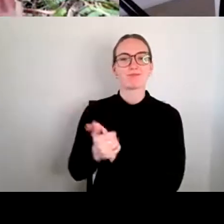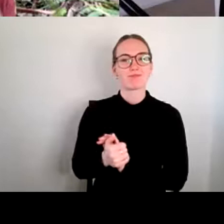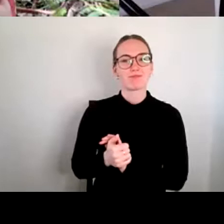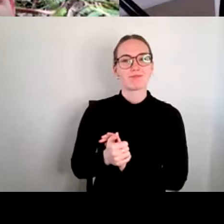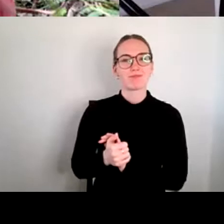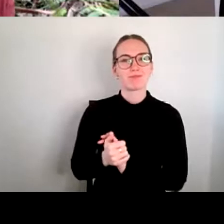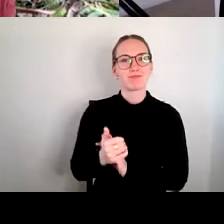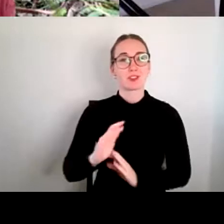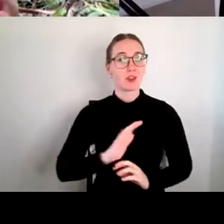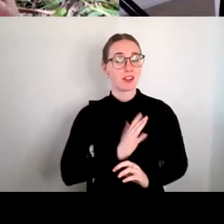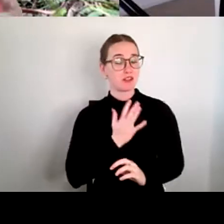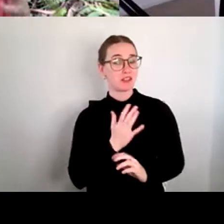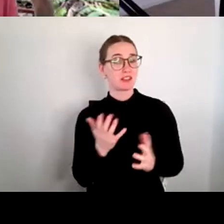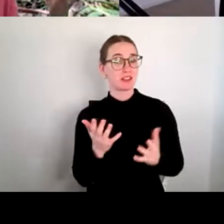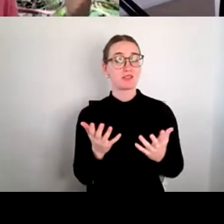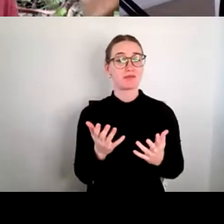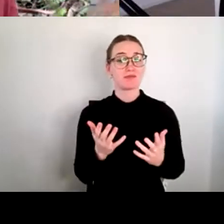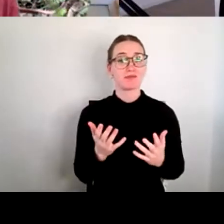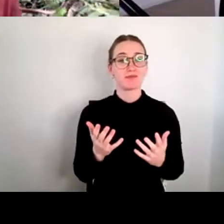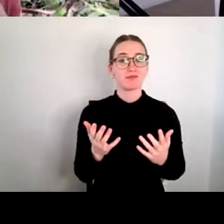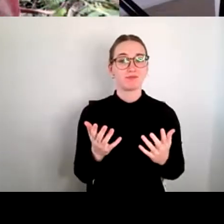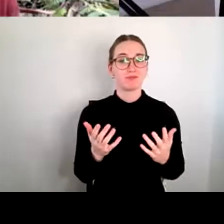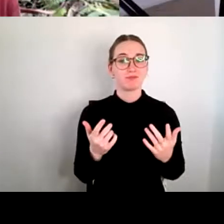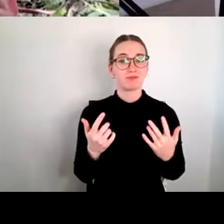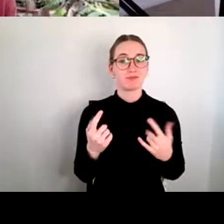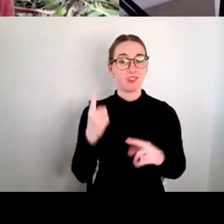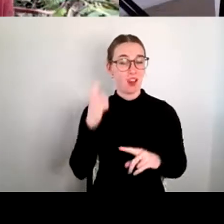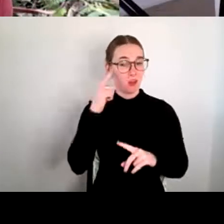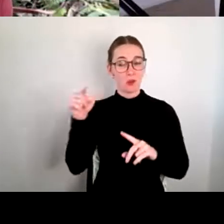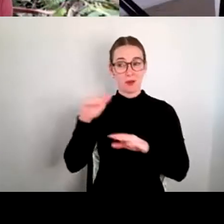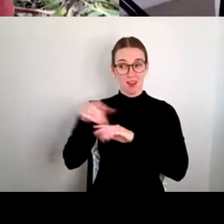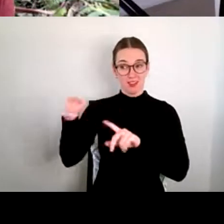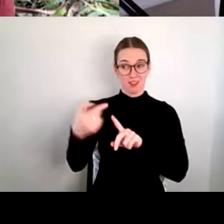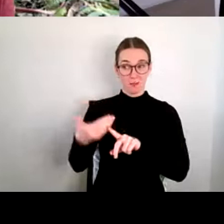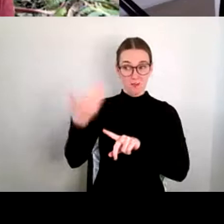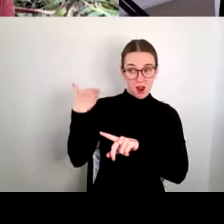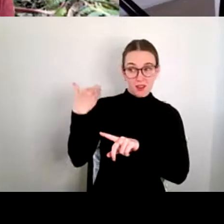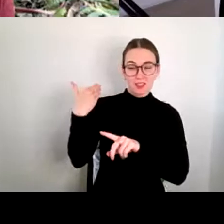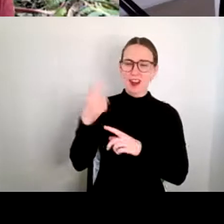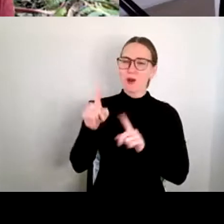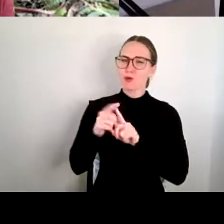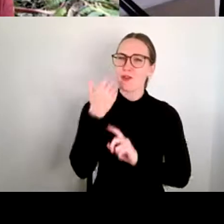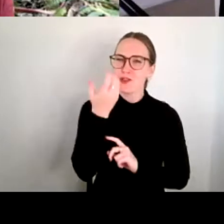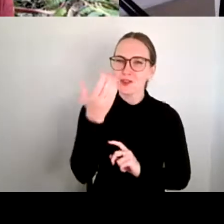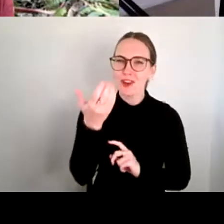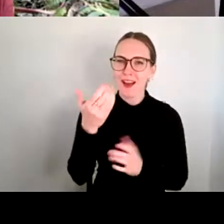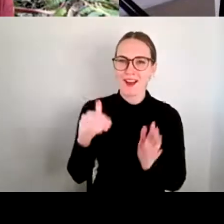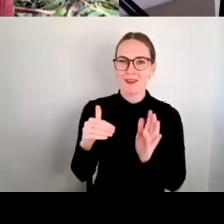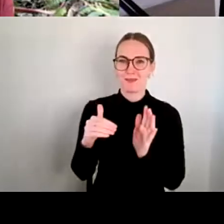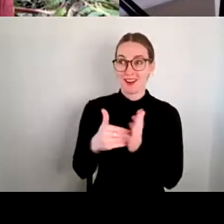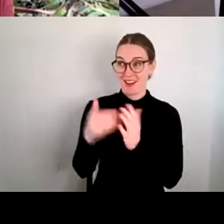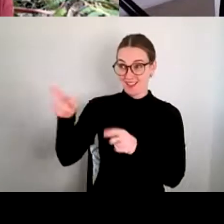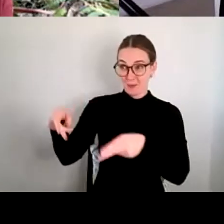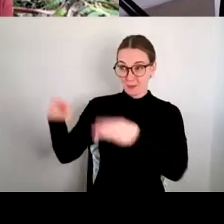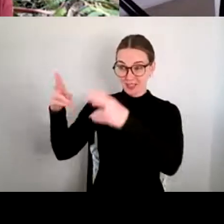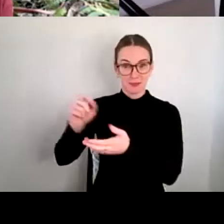Interestingly, I was thinking about that in a sort of past and future historical context. And interestingly, that building has now been sold recently,